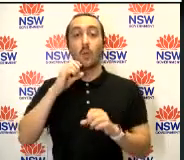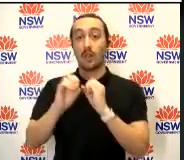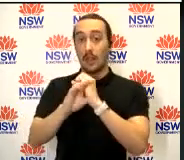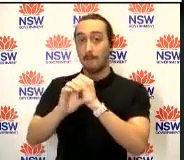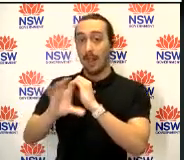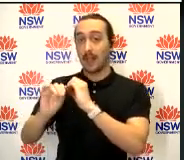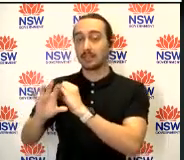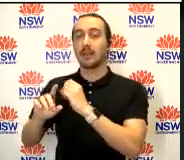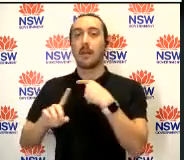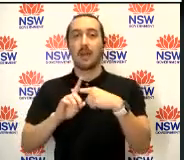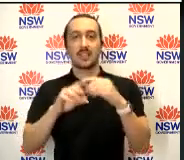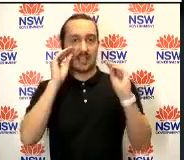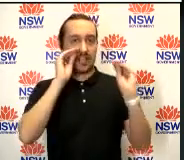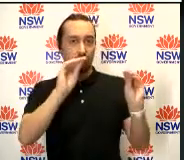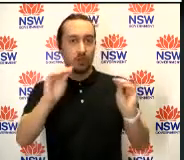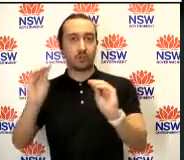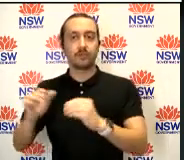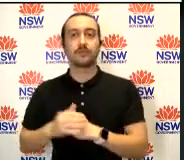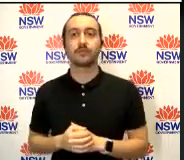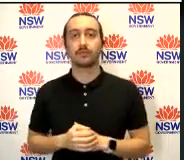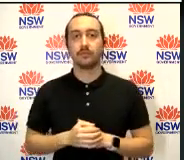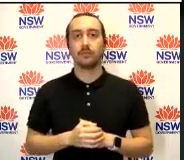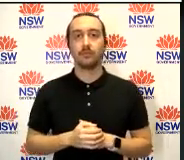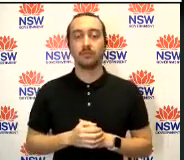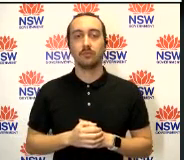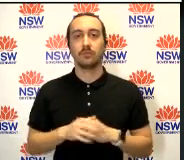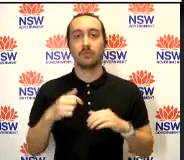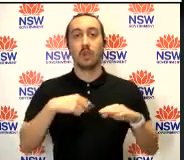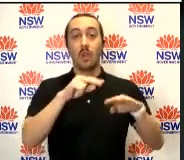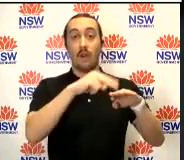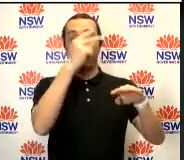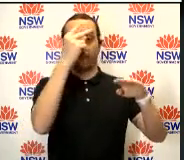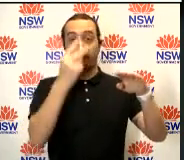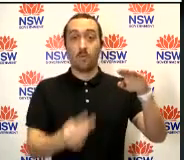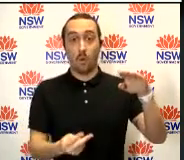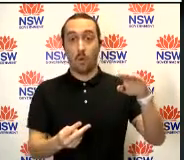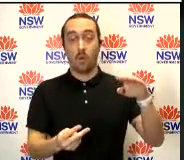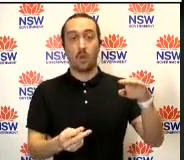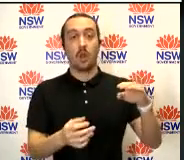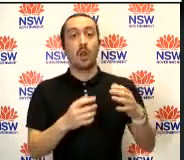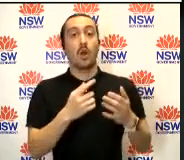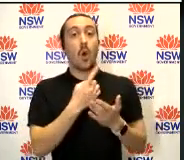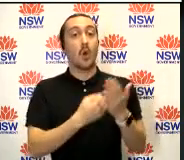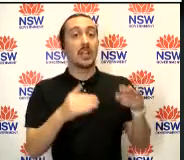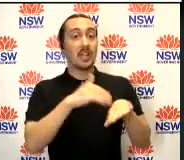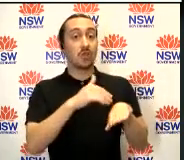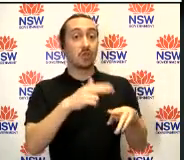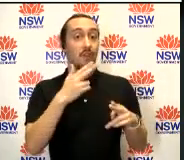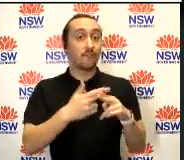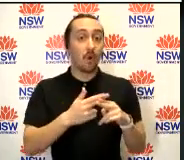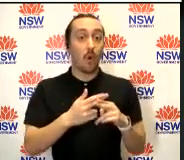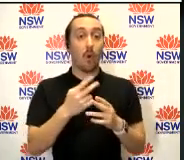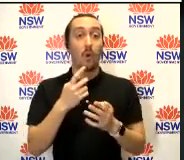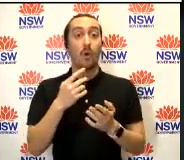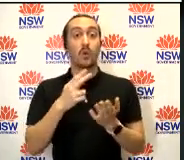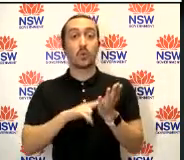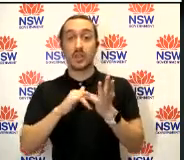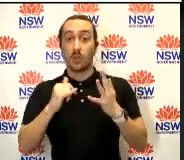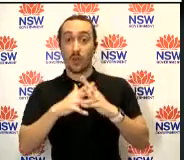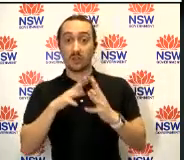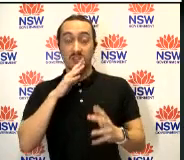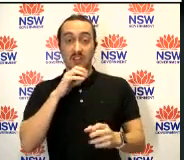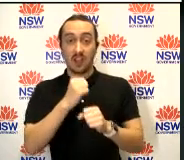Fall from heights is not only a major issue for New South Wales workplaces, but an issue for all workplaces nationally and